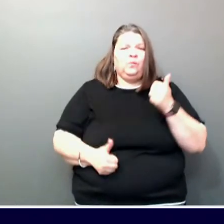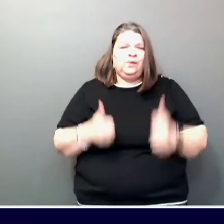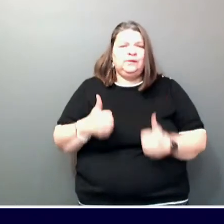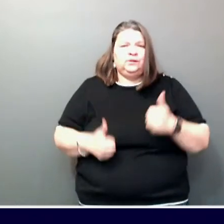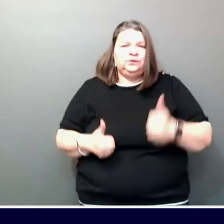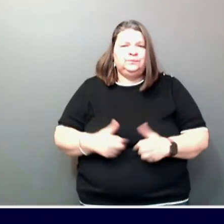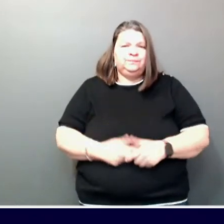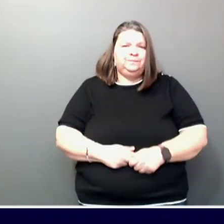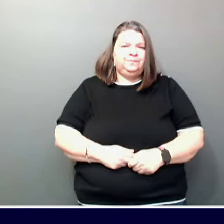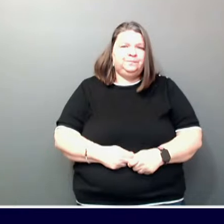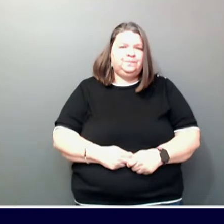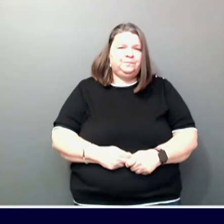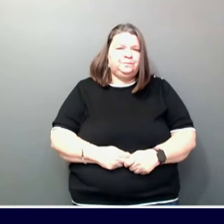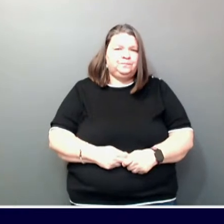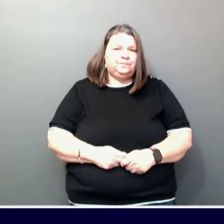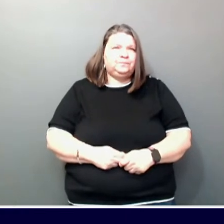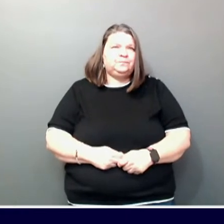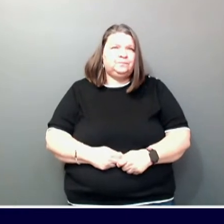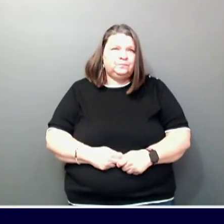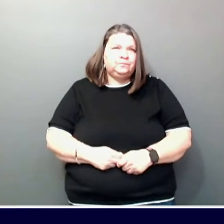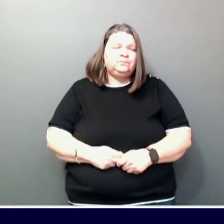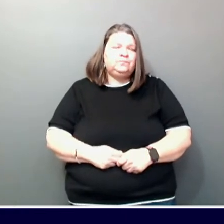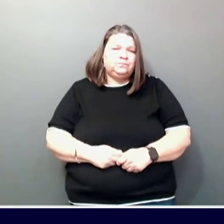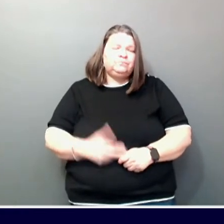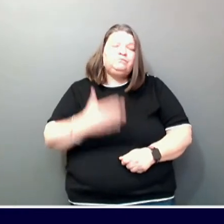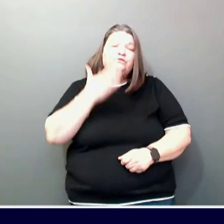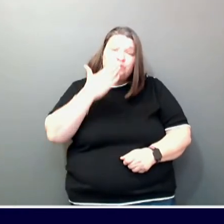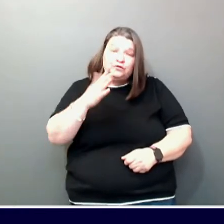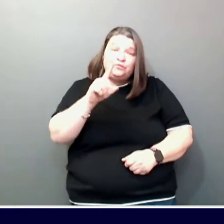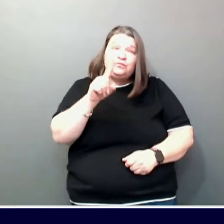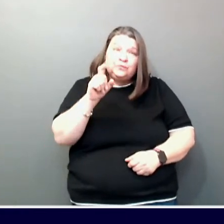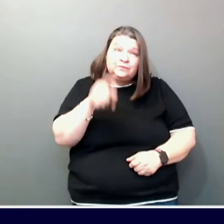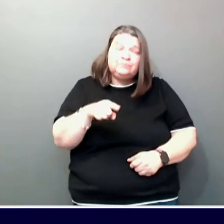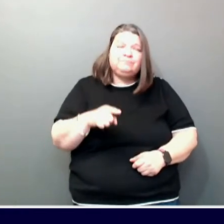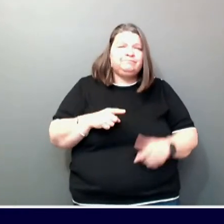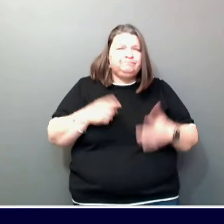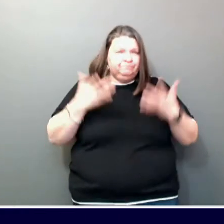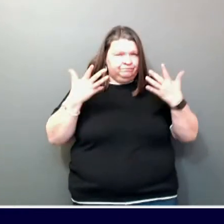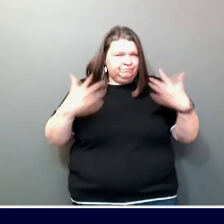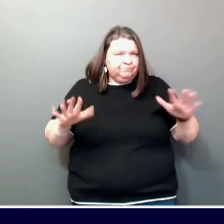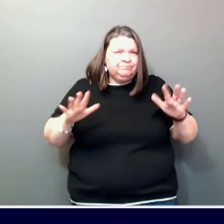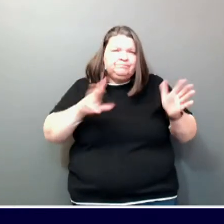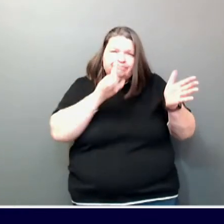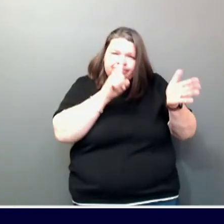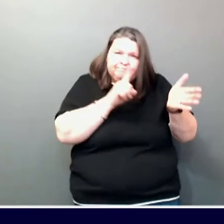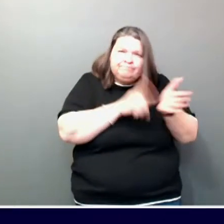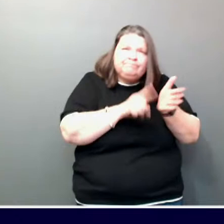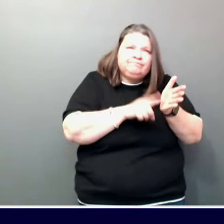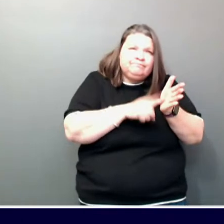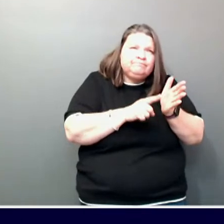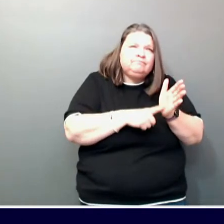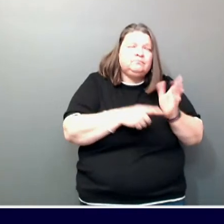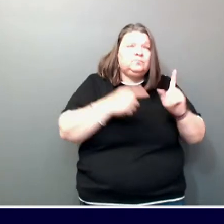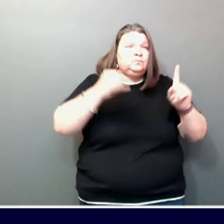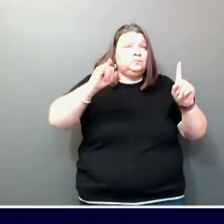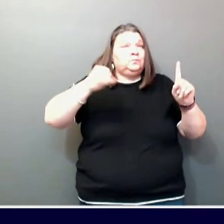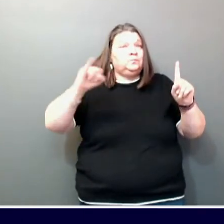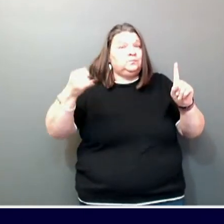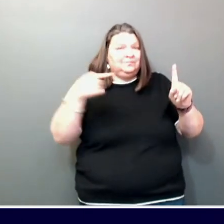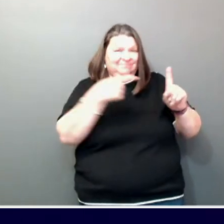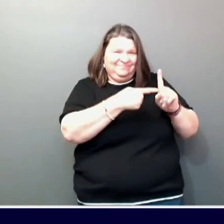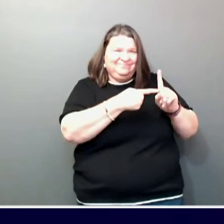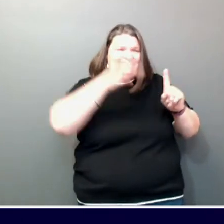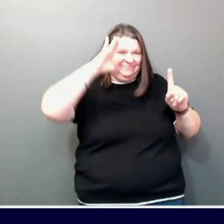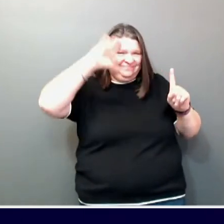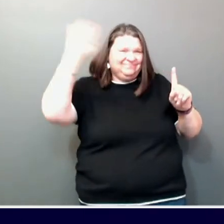one aspect of the vaccine's efficacy with J&J is a little bit lower. However, there are other data to